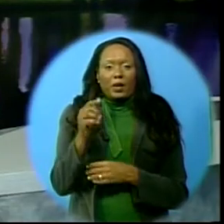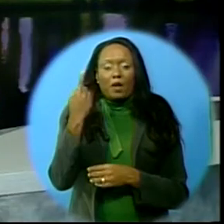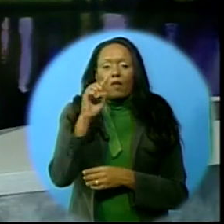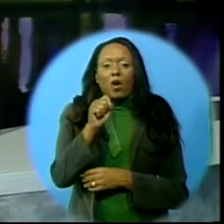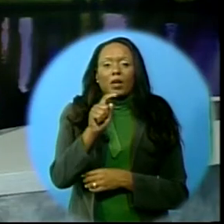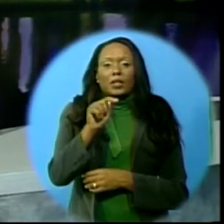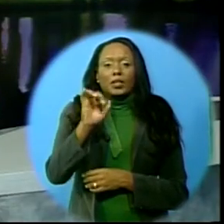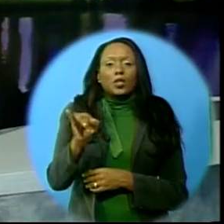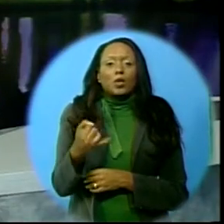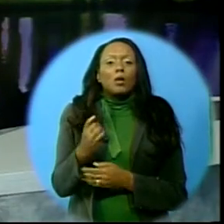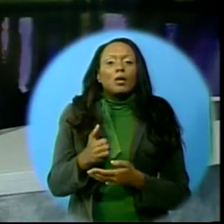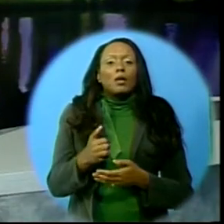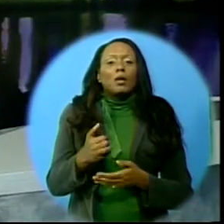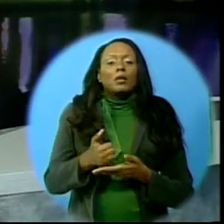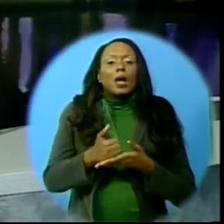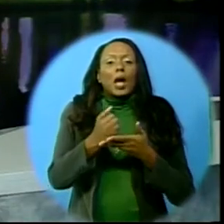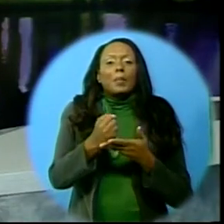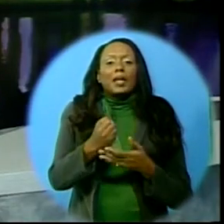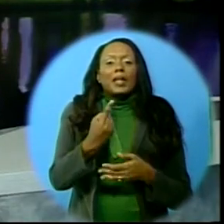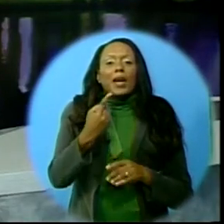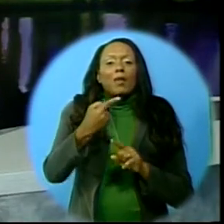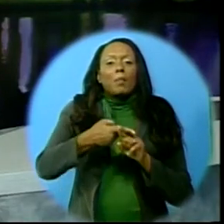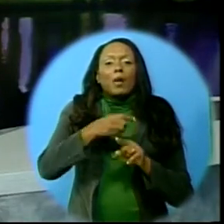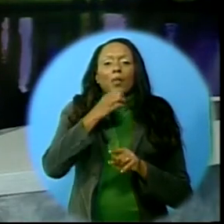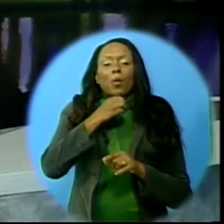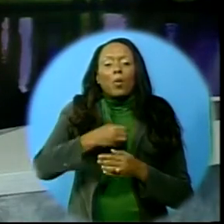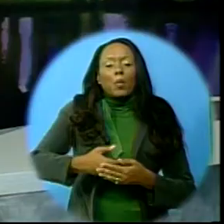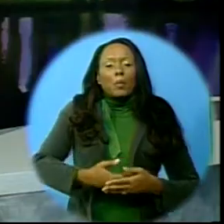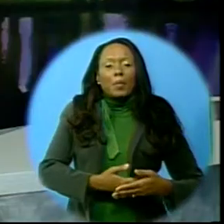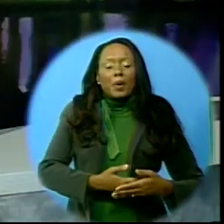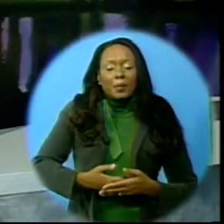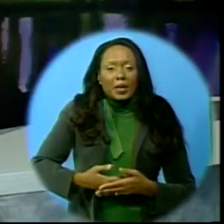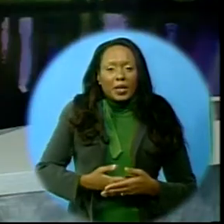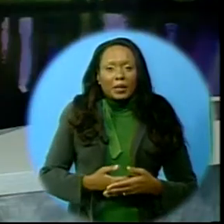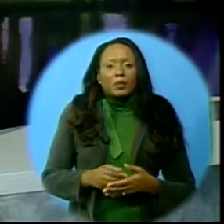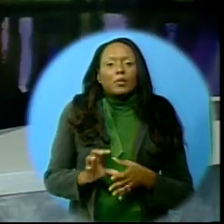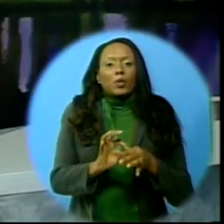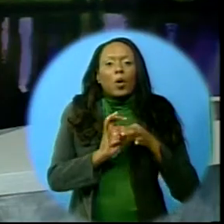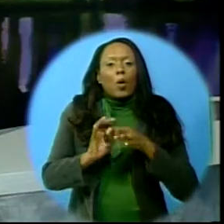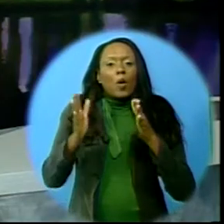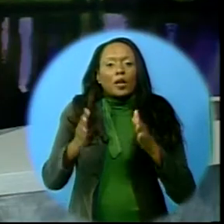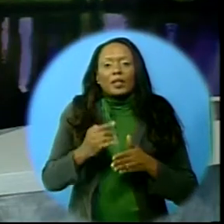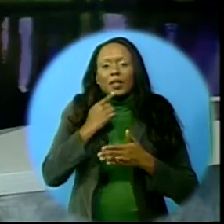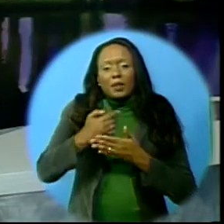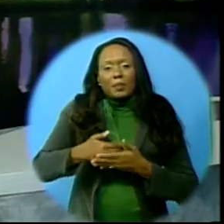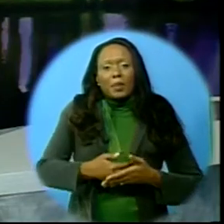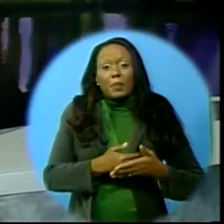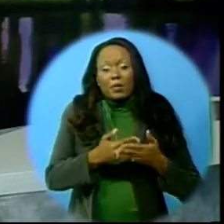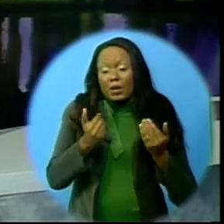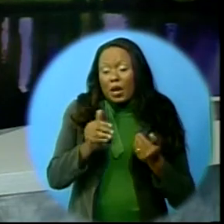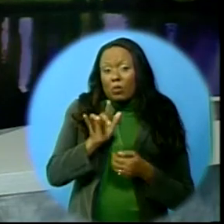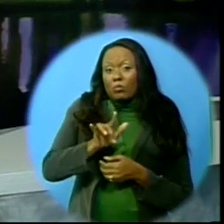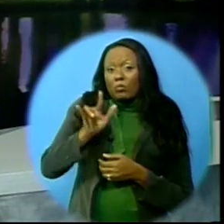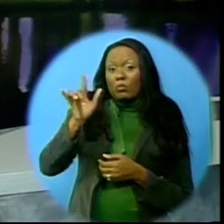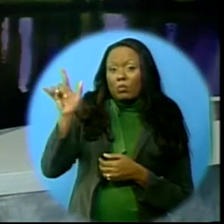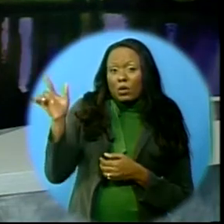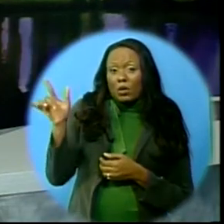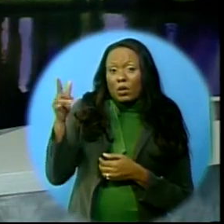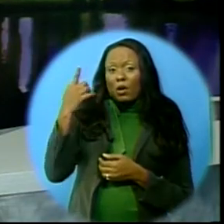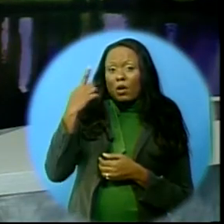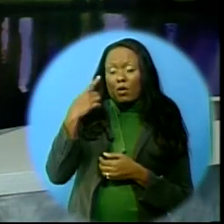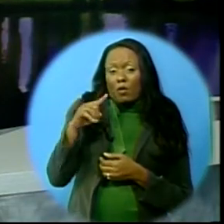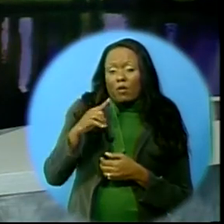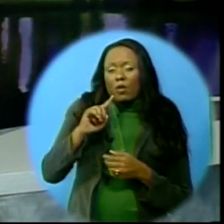parish to assist 11-month-old Anaya Small. Fundraising coordinator Katrina Hoyt says the infant is overseas